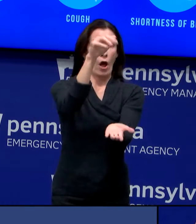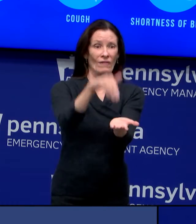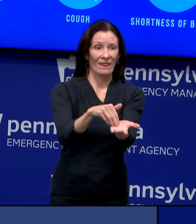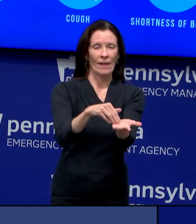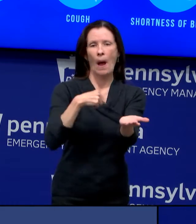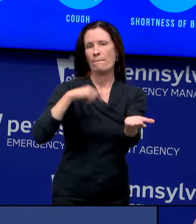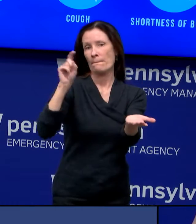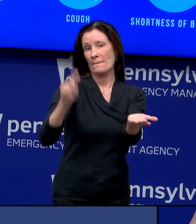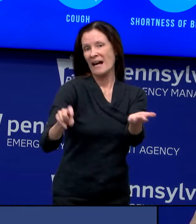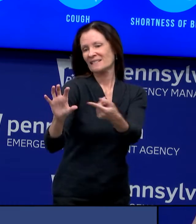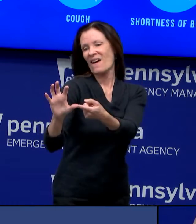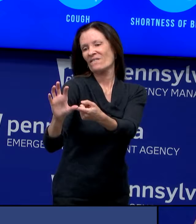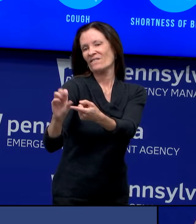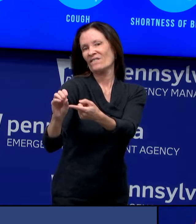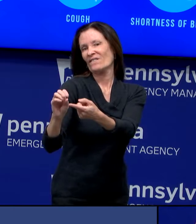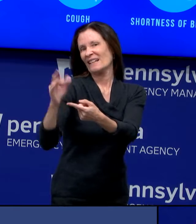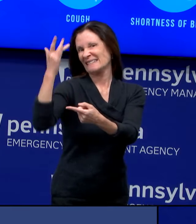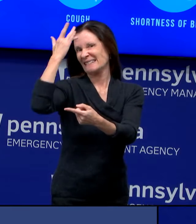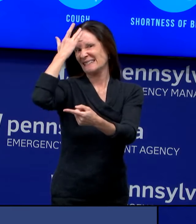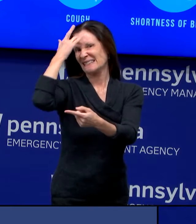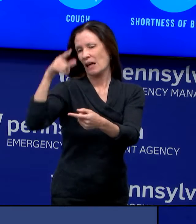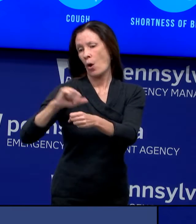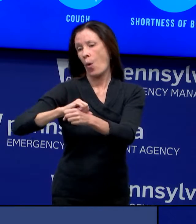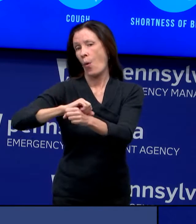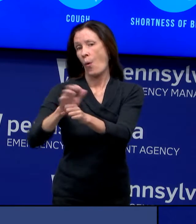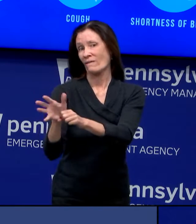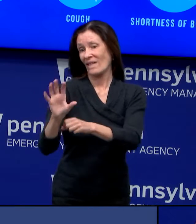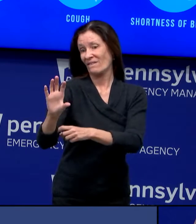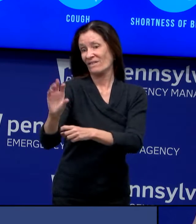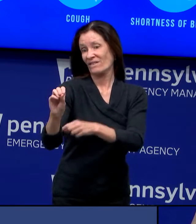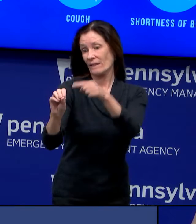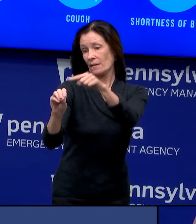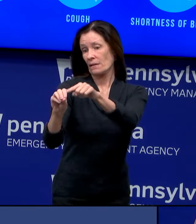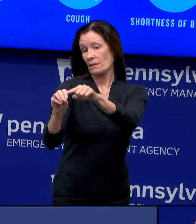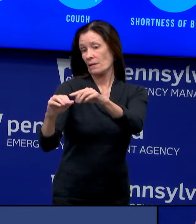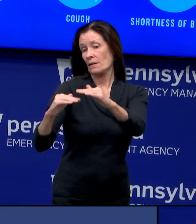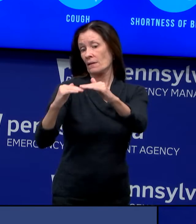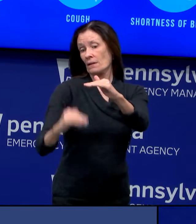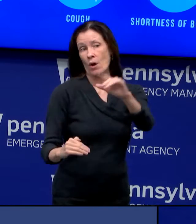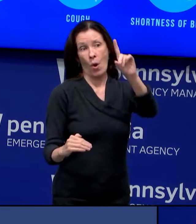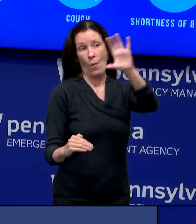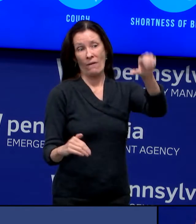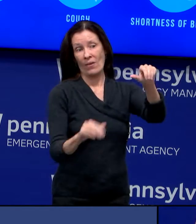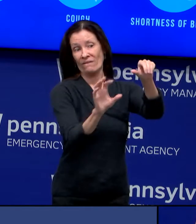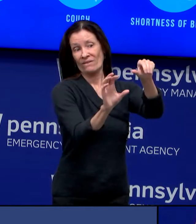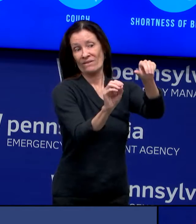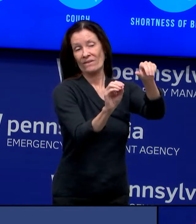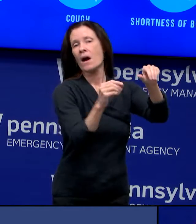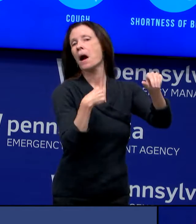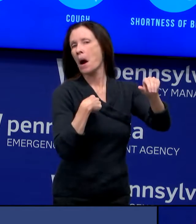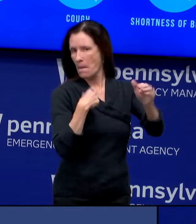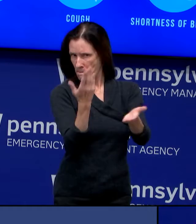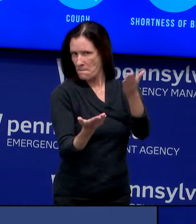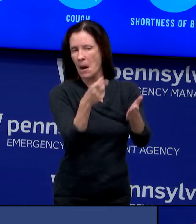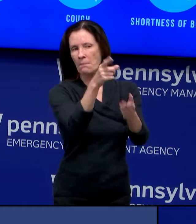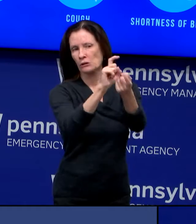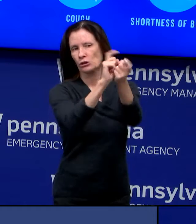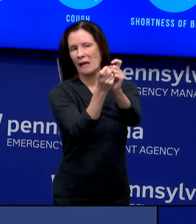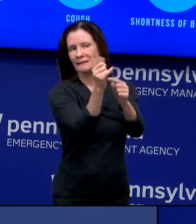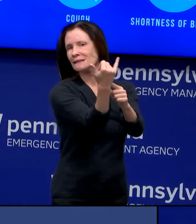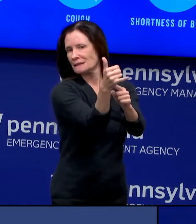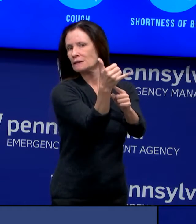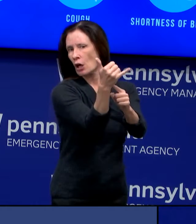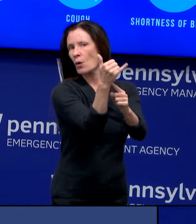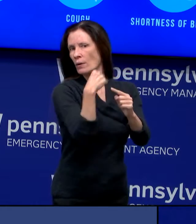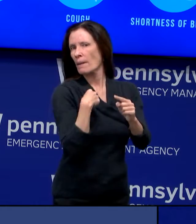I'm going to repeat that because it's a lot. We will be looking at regions where a population-based rate,